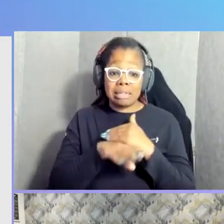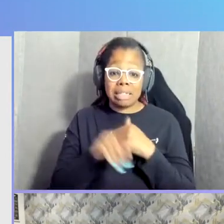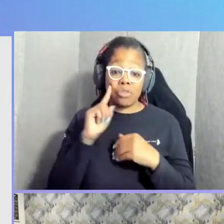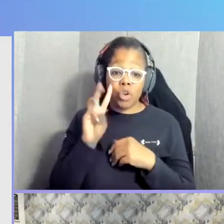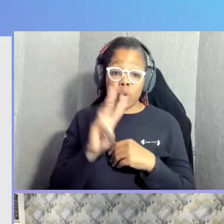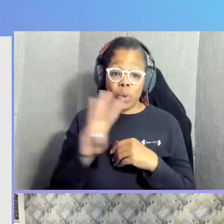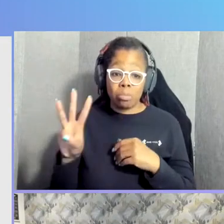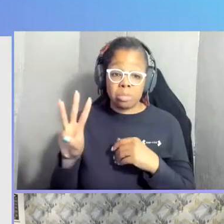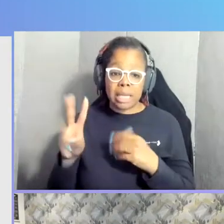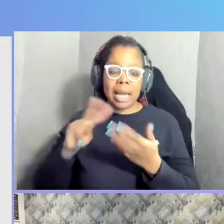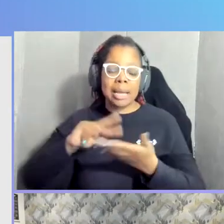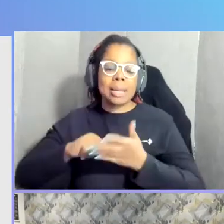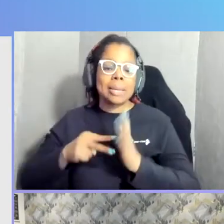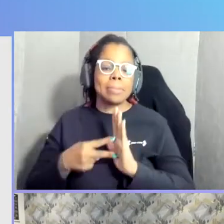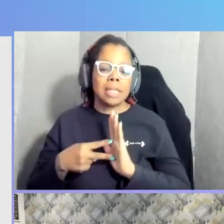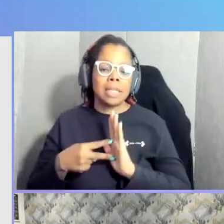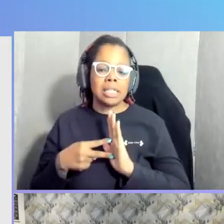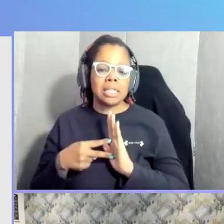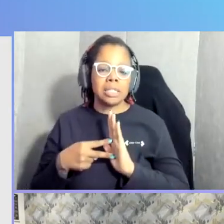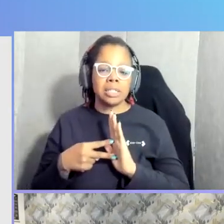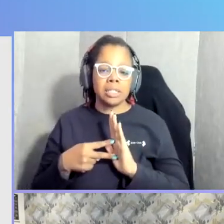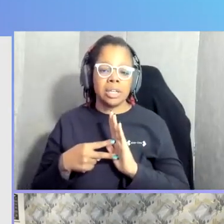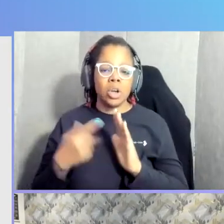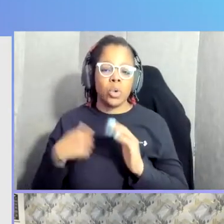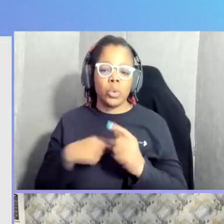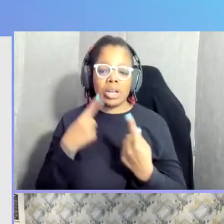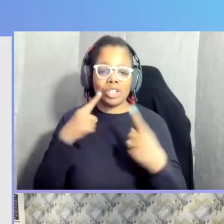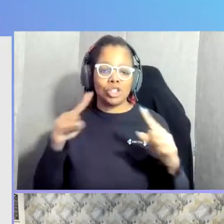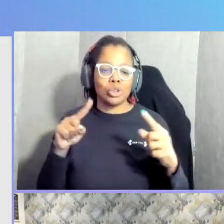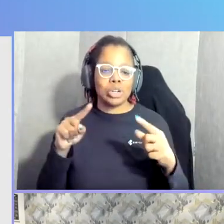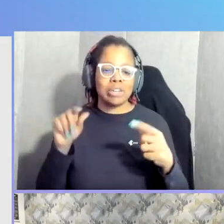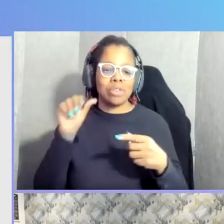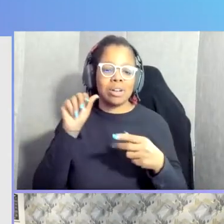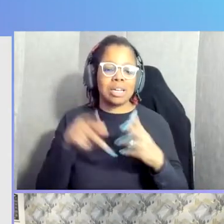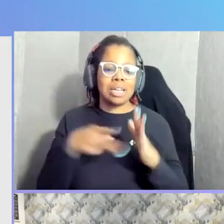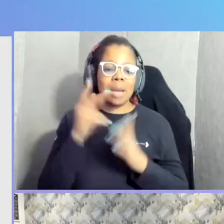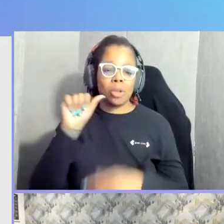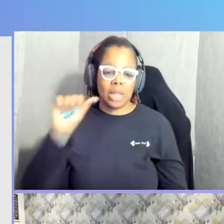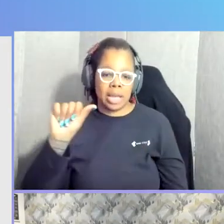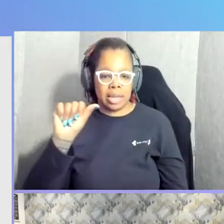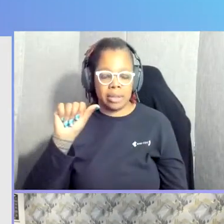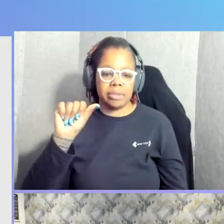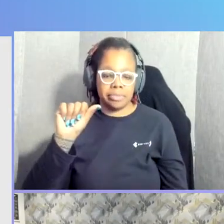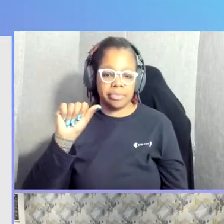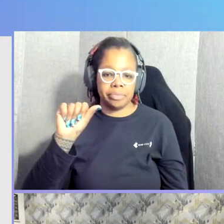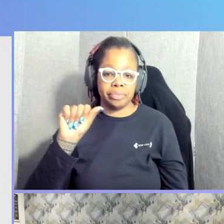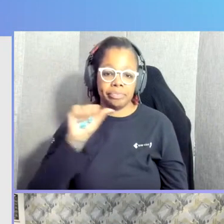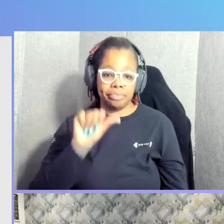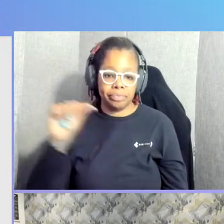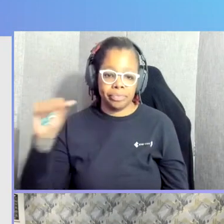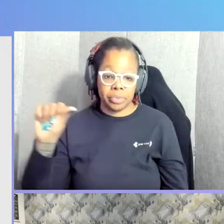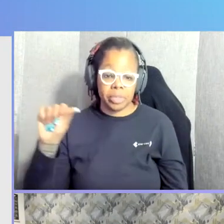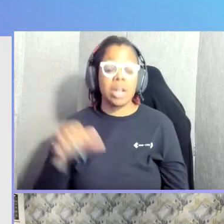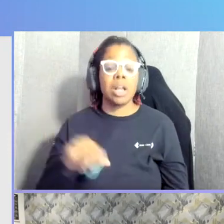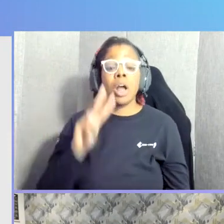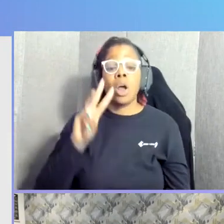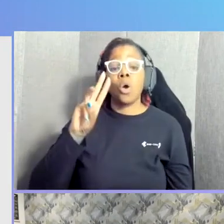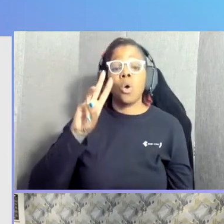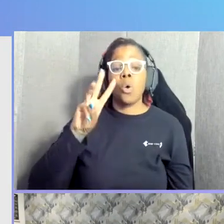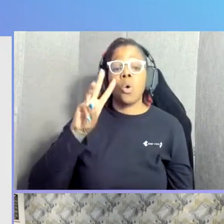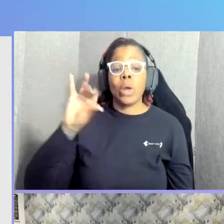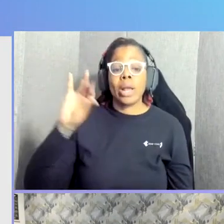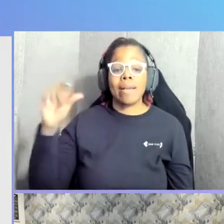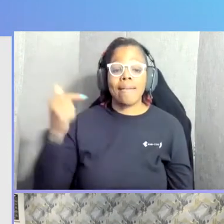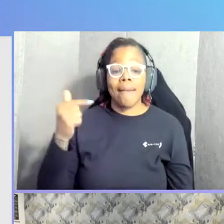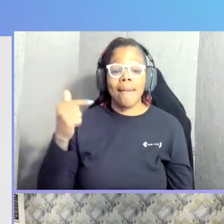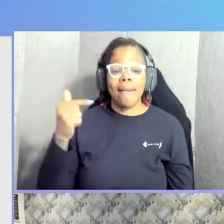typically means that we are like achieving these double A standards. And as we mentioned, the WCAG guidelines